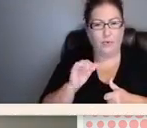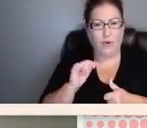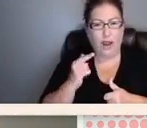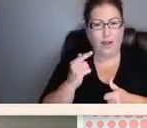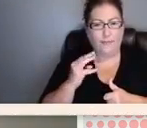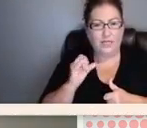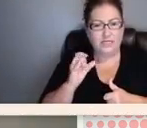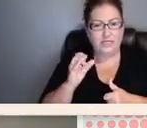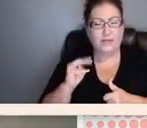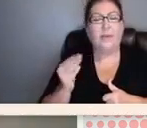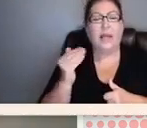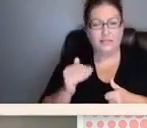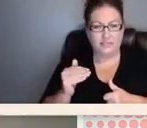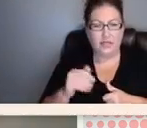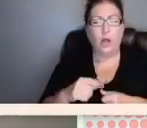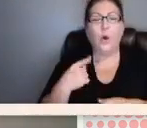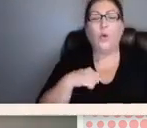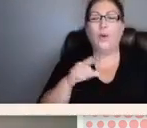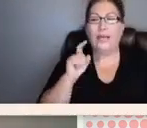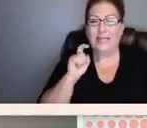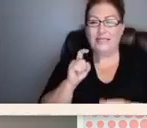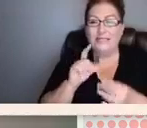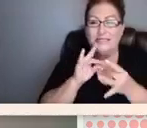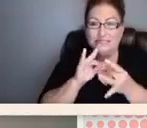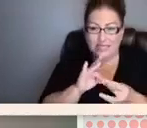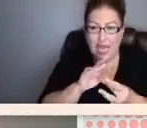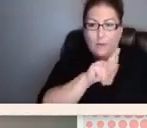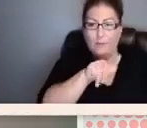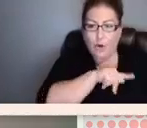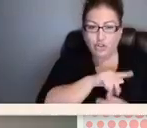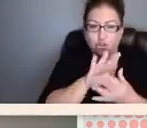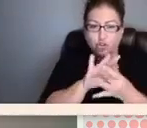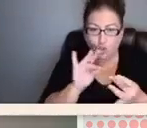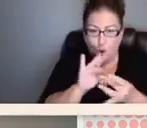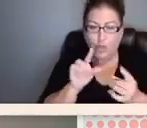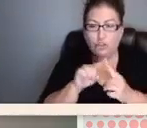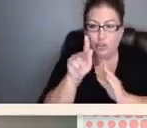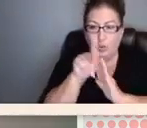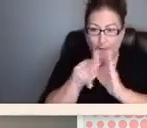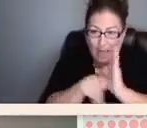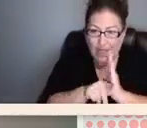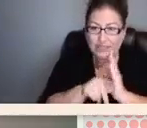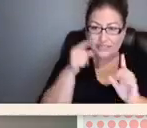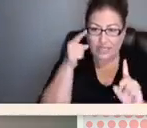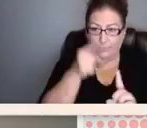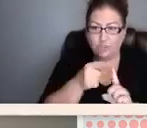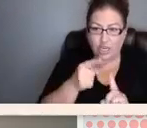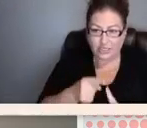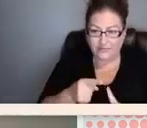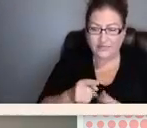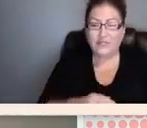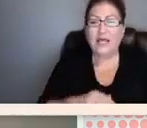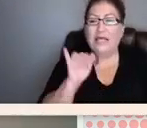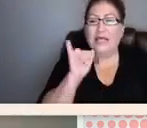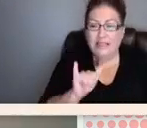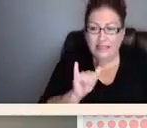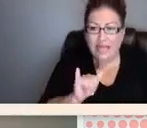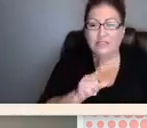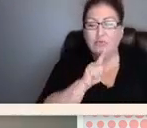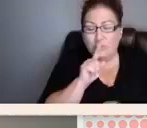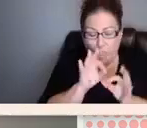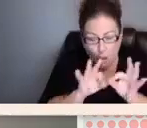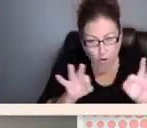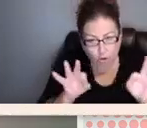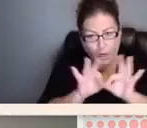Next bullet, we need our personal stories to policy objectives. This is a critical